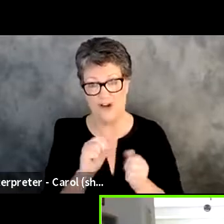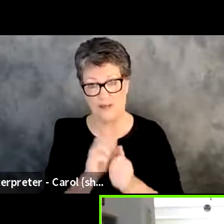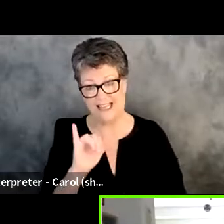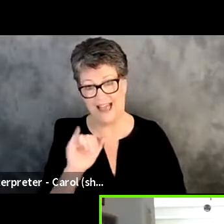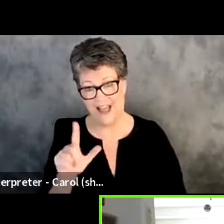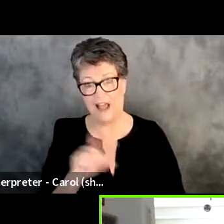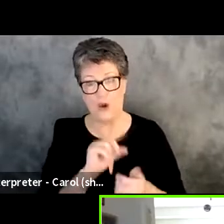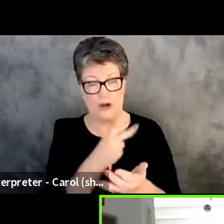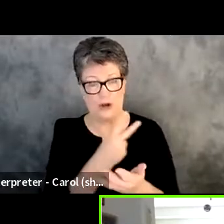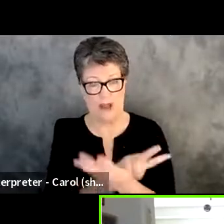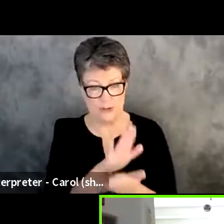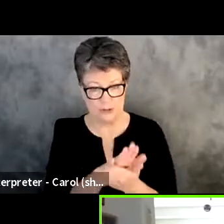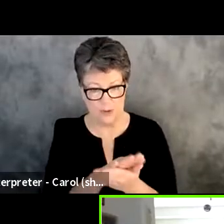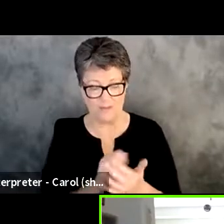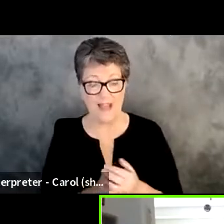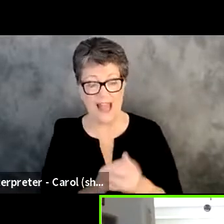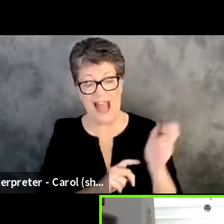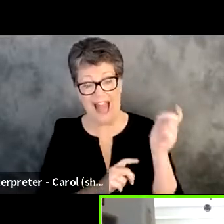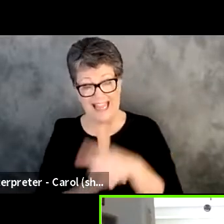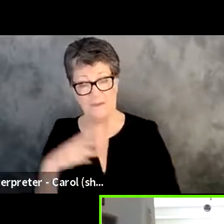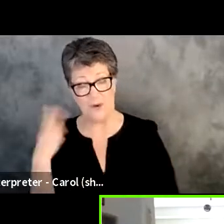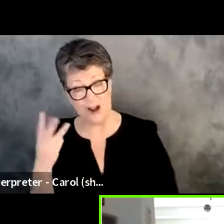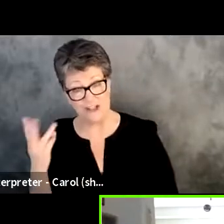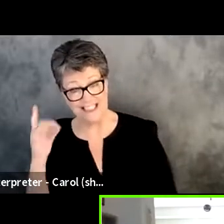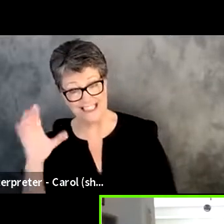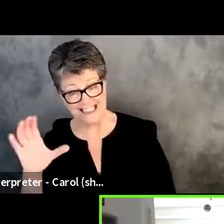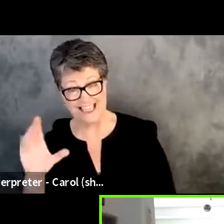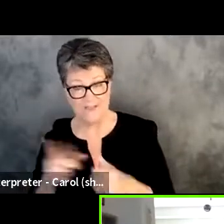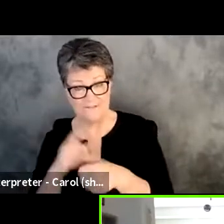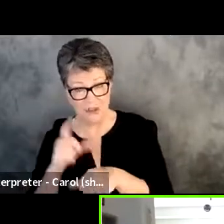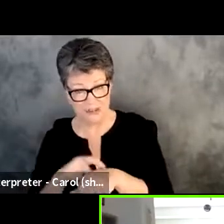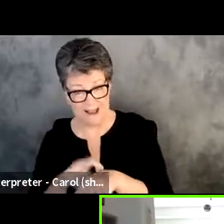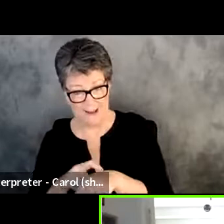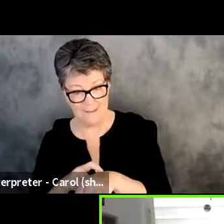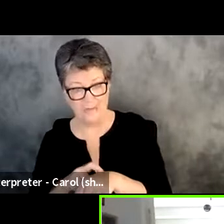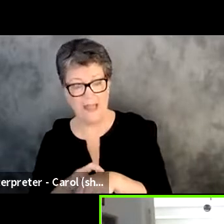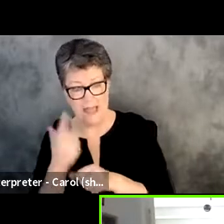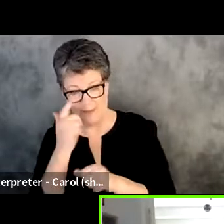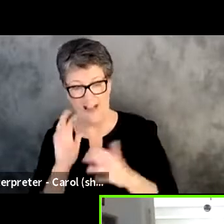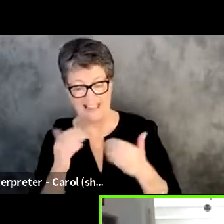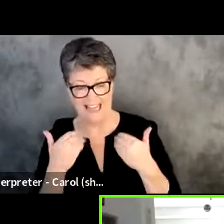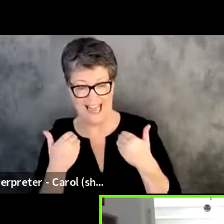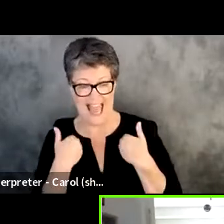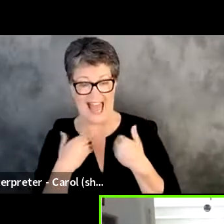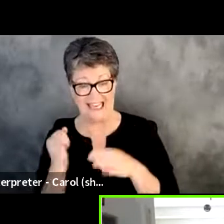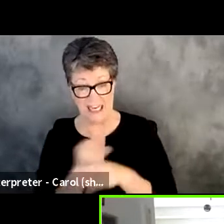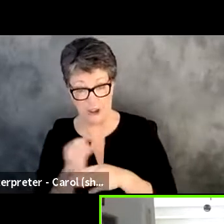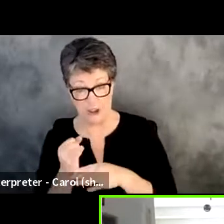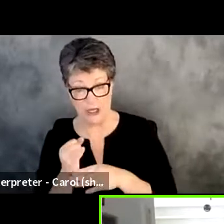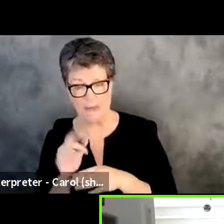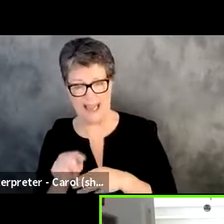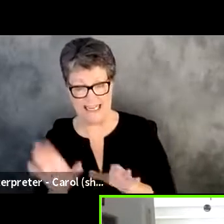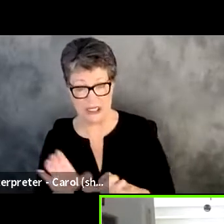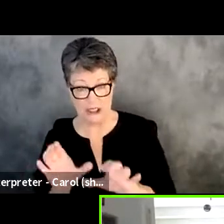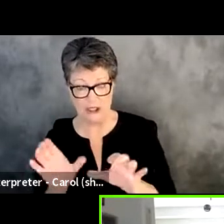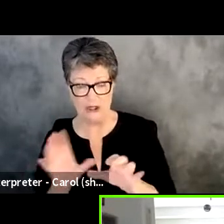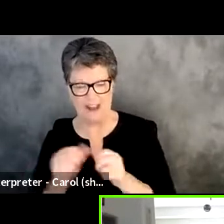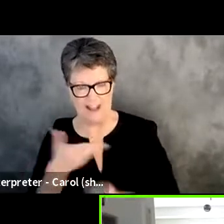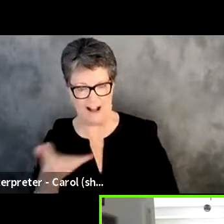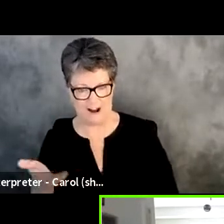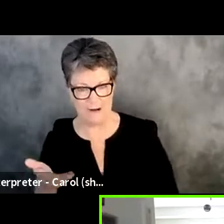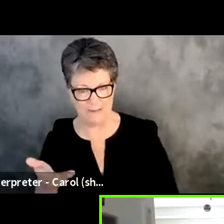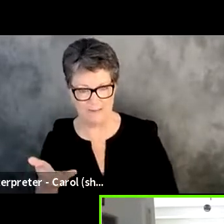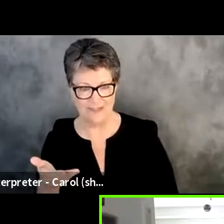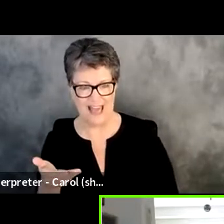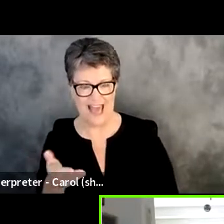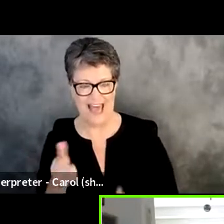graduate school. I came to Washington, D.C. the first time because I had an internship that I needed to do, and I got hired as